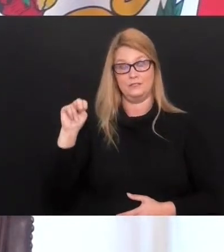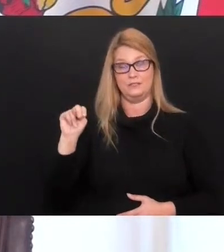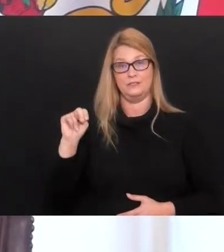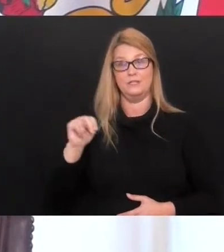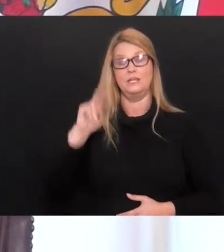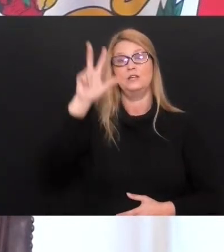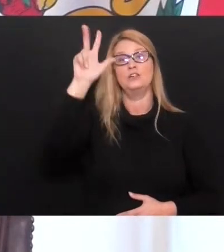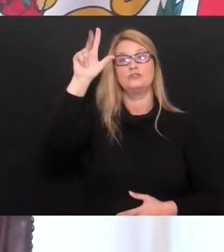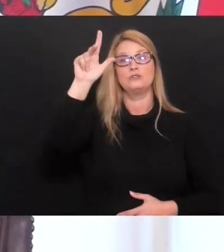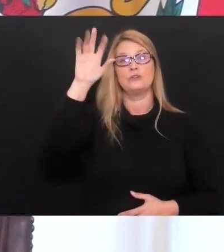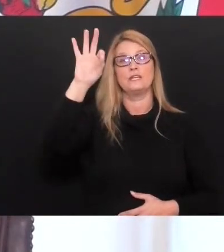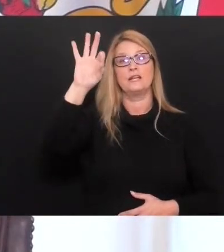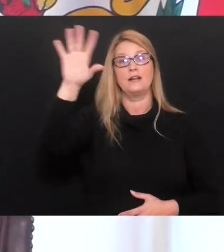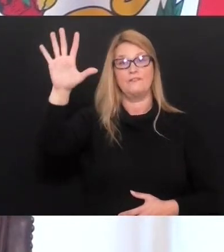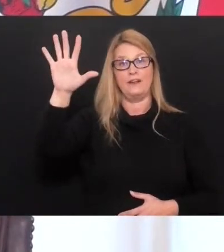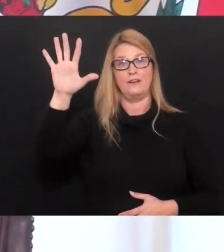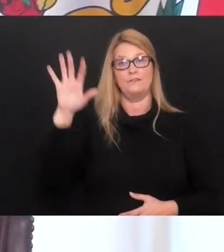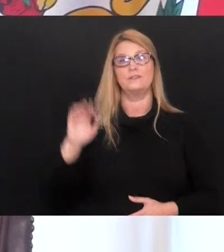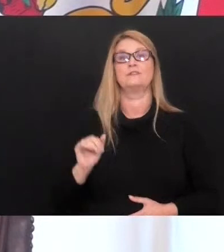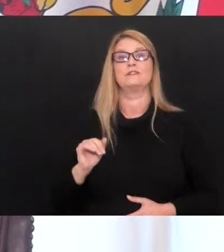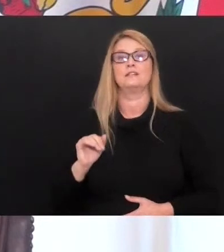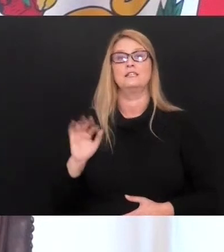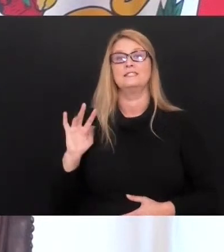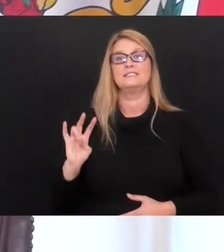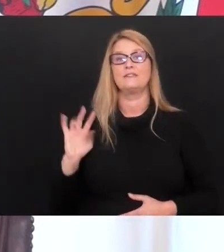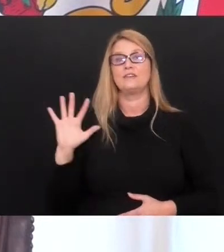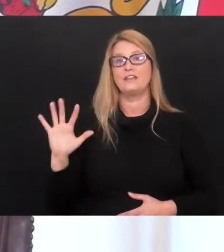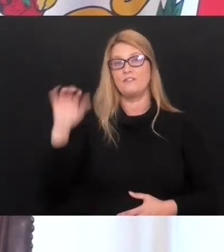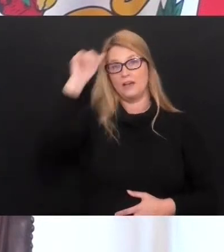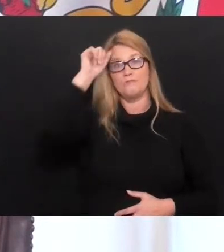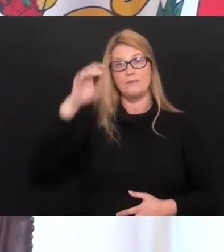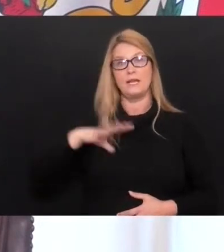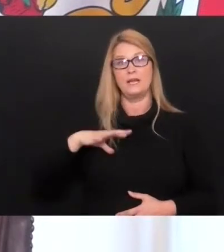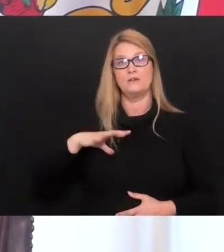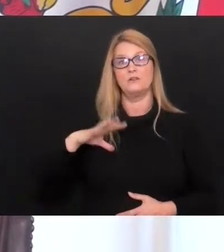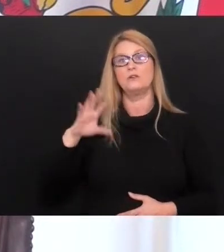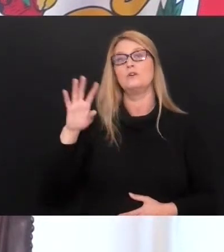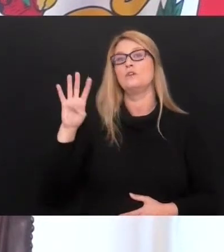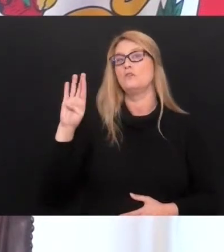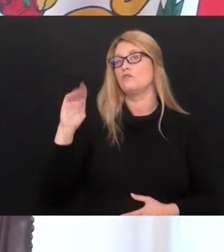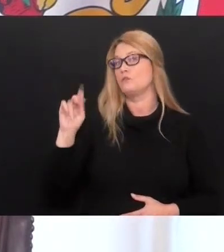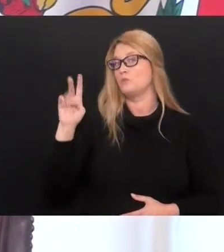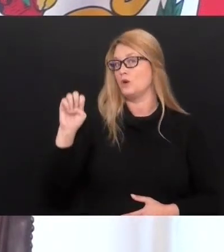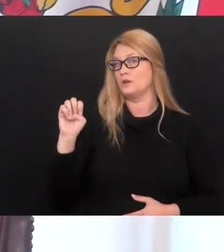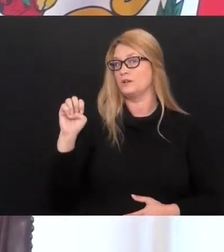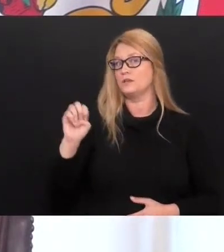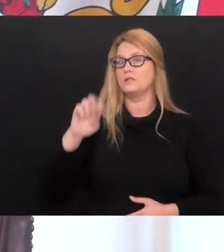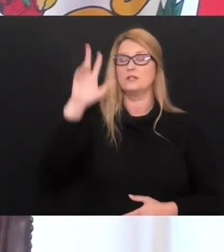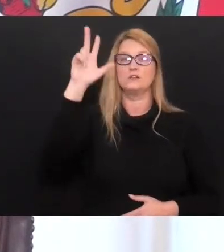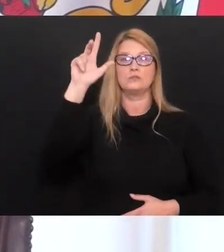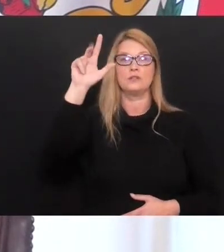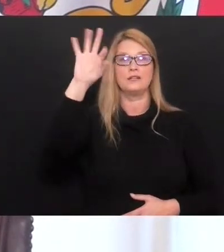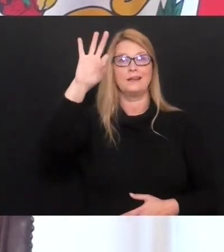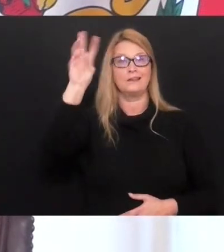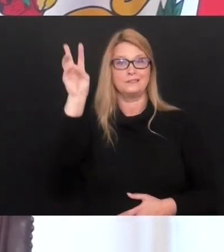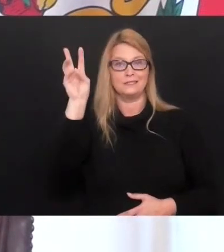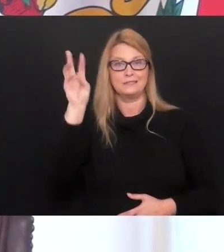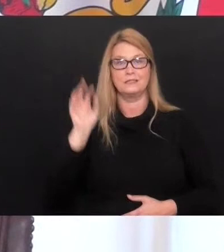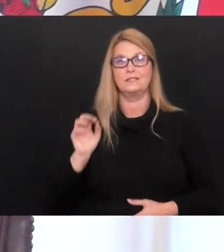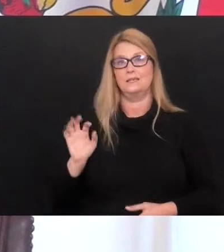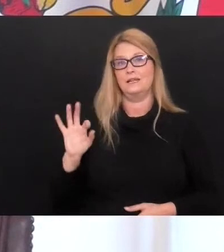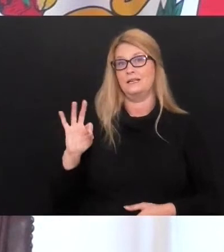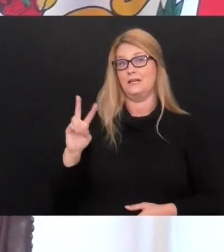Our 2,395th death is a 75-year-old male from Brooke County. Our 2,396th death